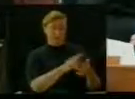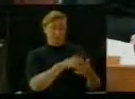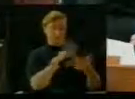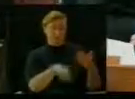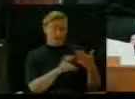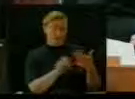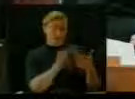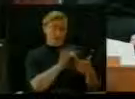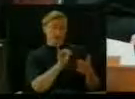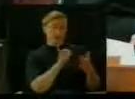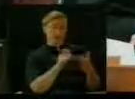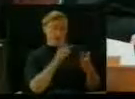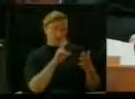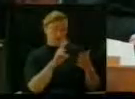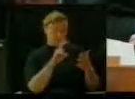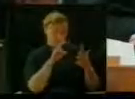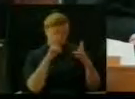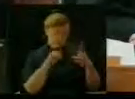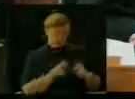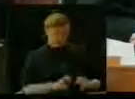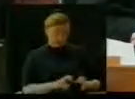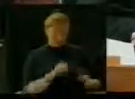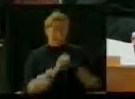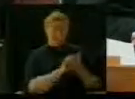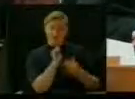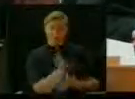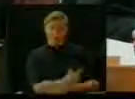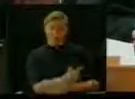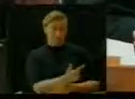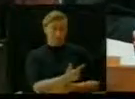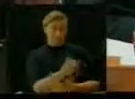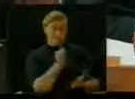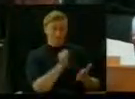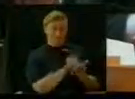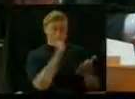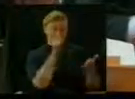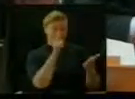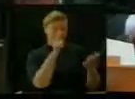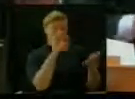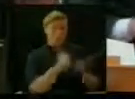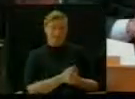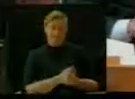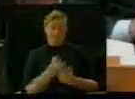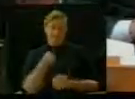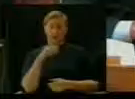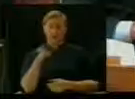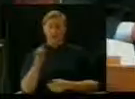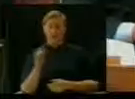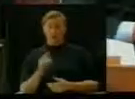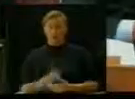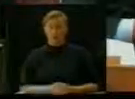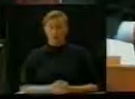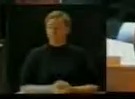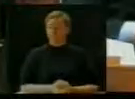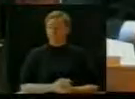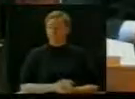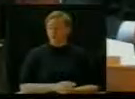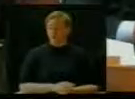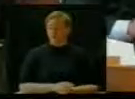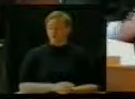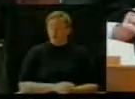make recommendations as a result of their investigation. That's it. That's all it allows. I